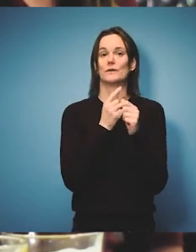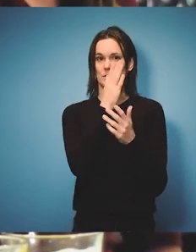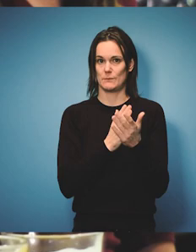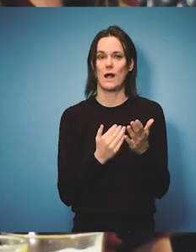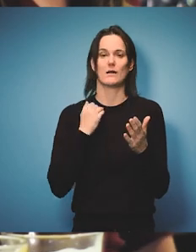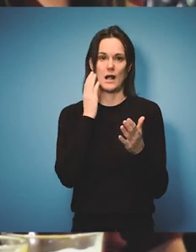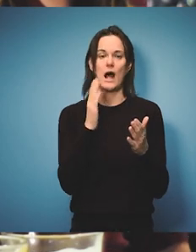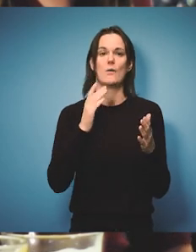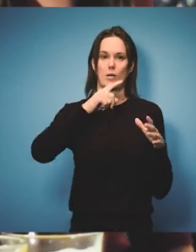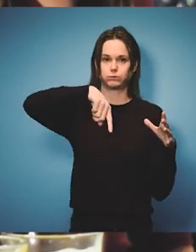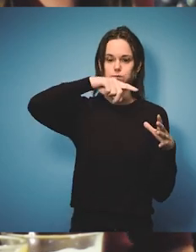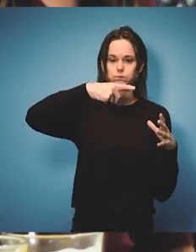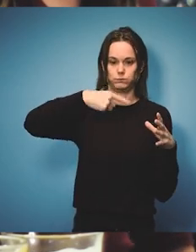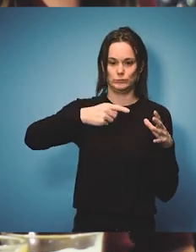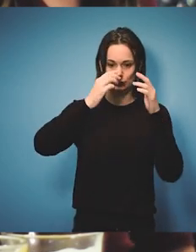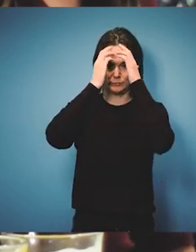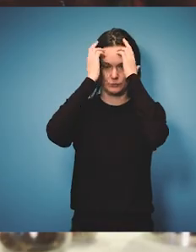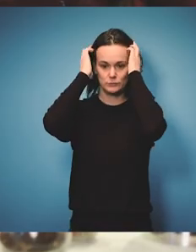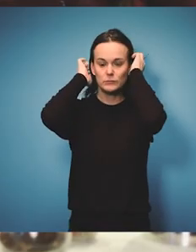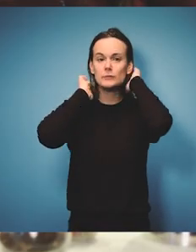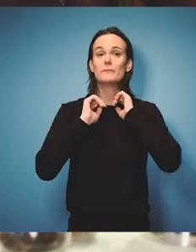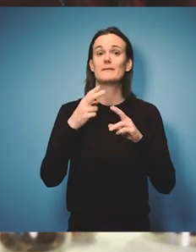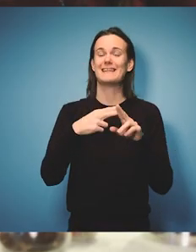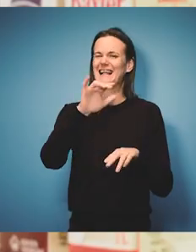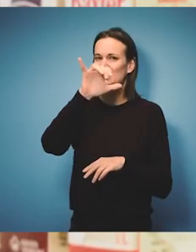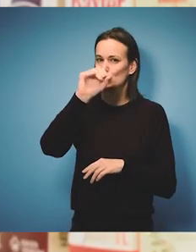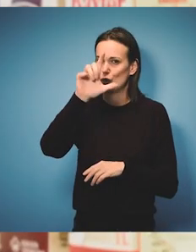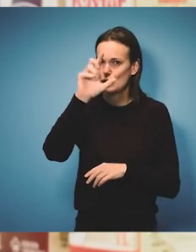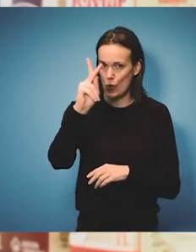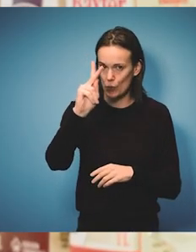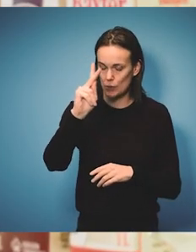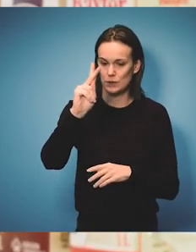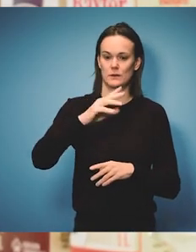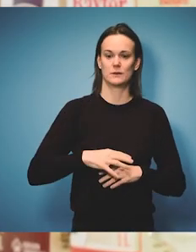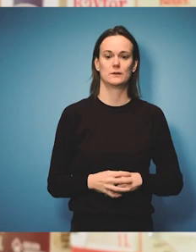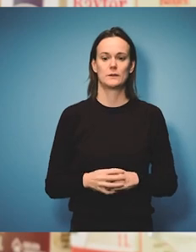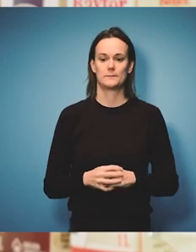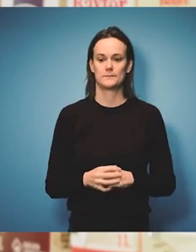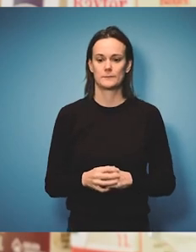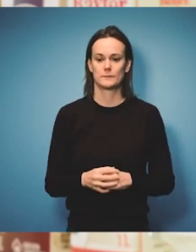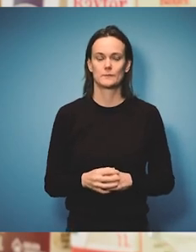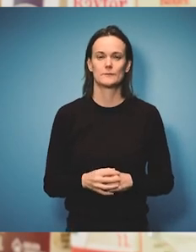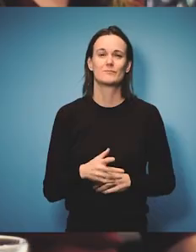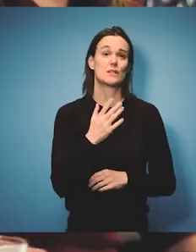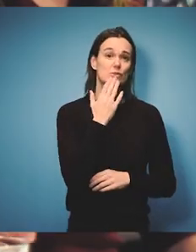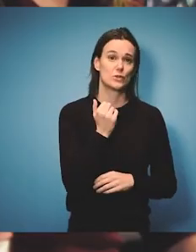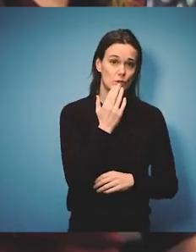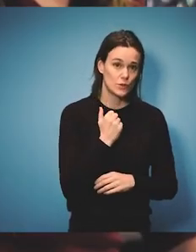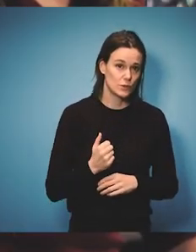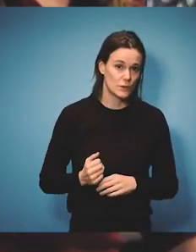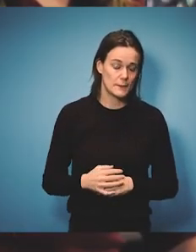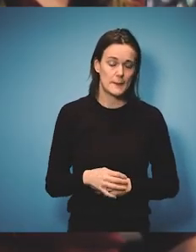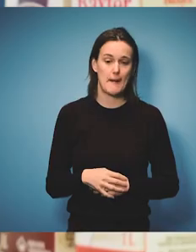first stage of our eggnog. So I'm gonna take our egg yolks, I'm gonna put them in our mixer, right in there. Then I'm gonna